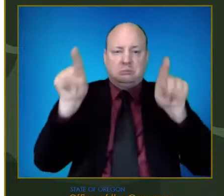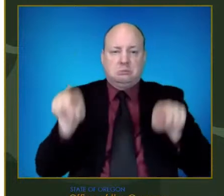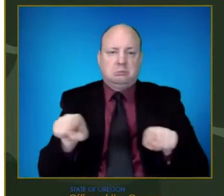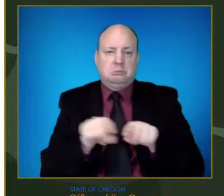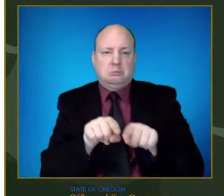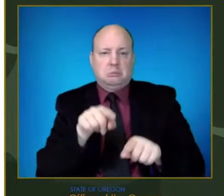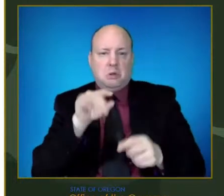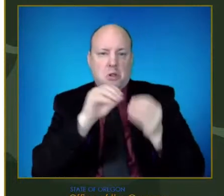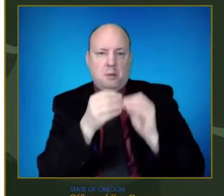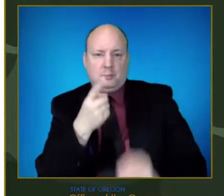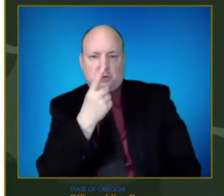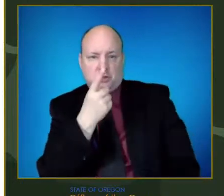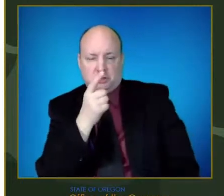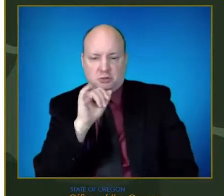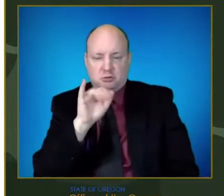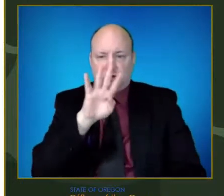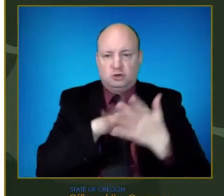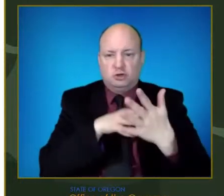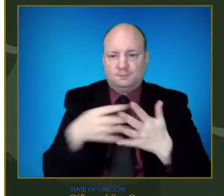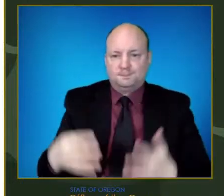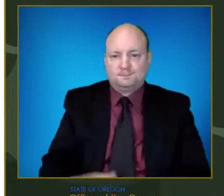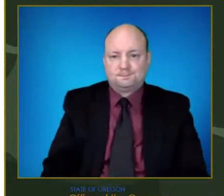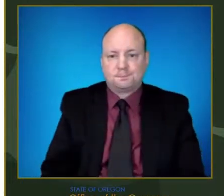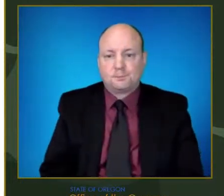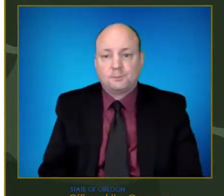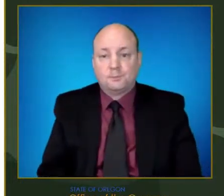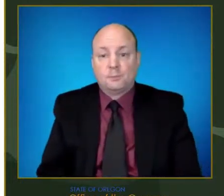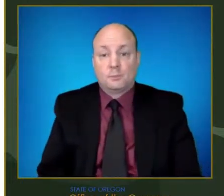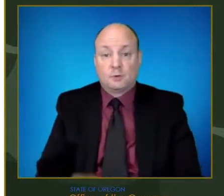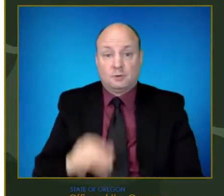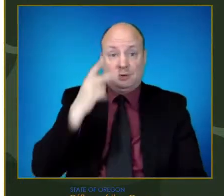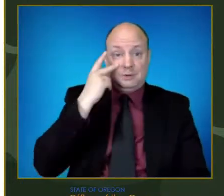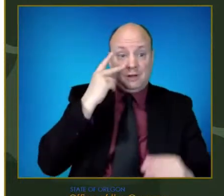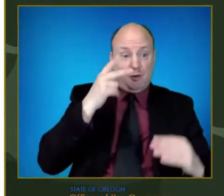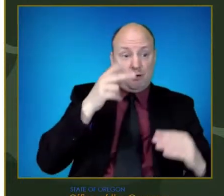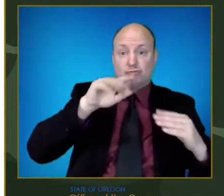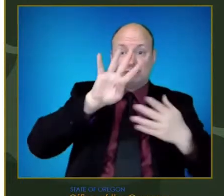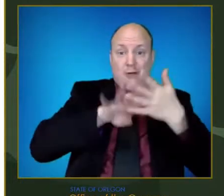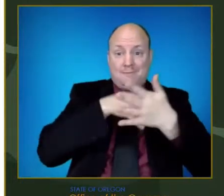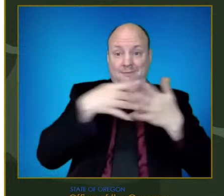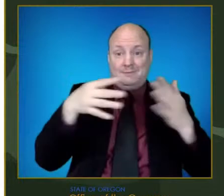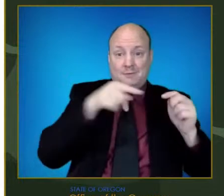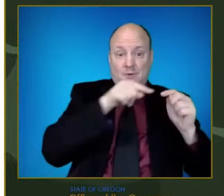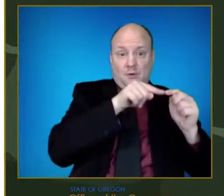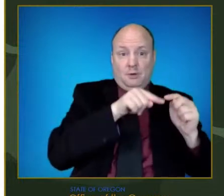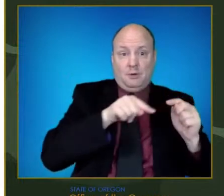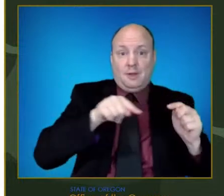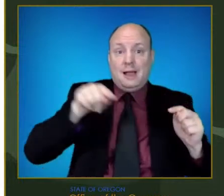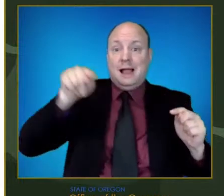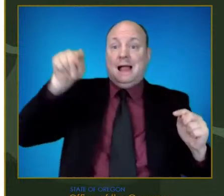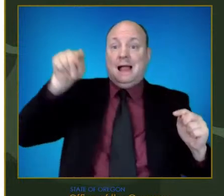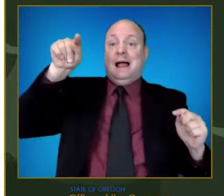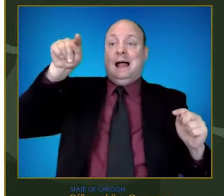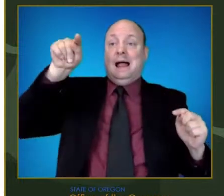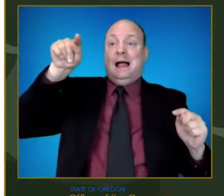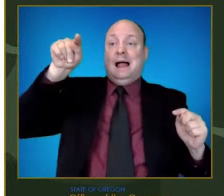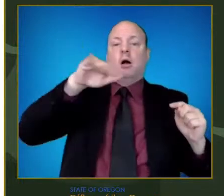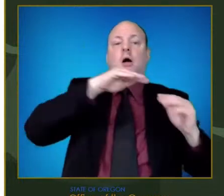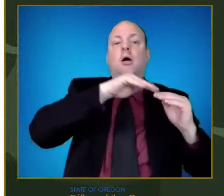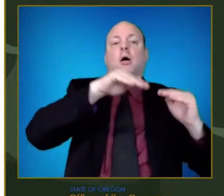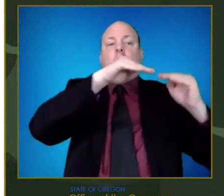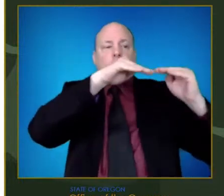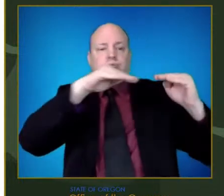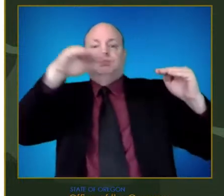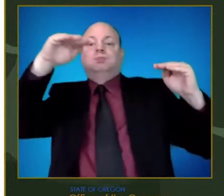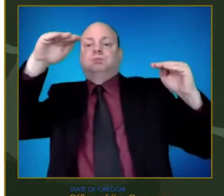But as this line graph shows, the pace of vaccinations among seniors has slowed. Throughout March, we were on track to vaccinate more than 3 in 4 seniors